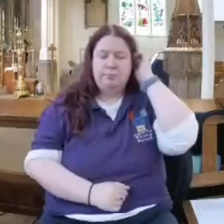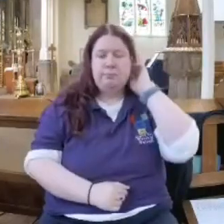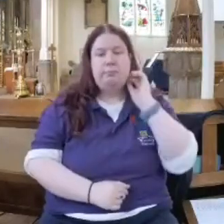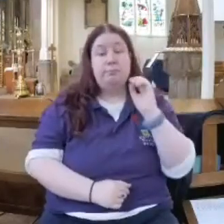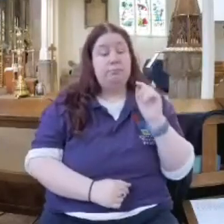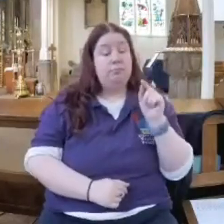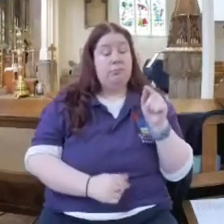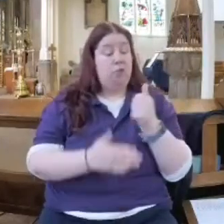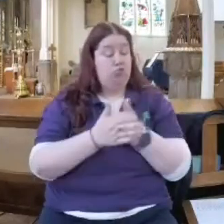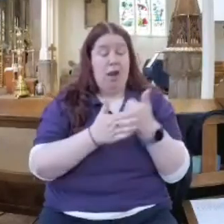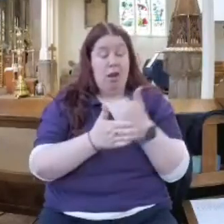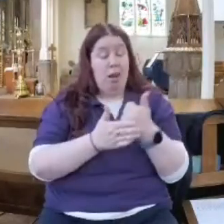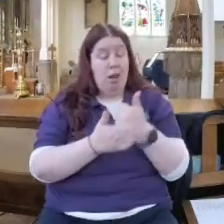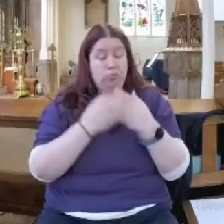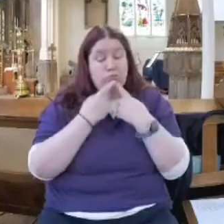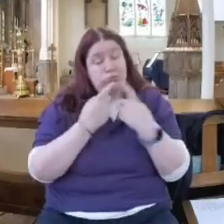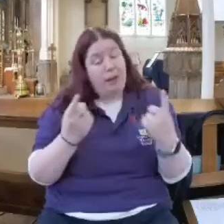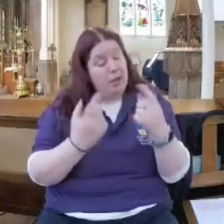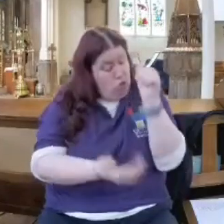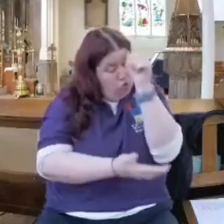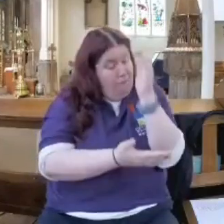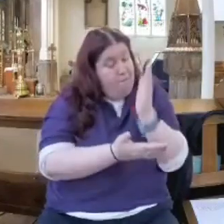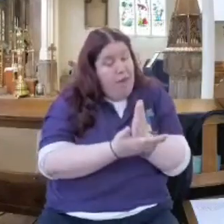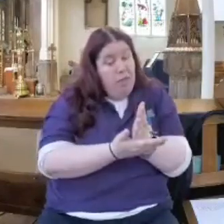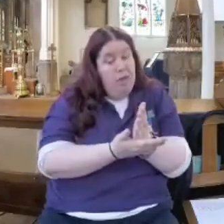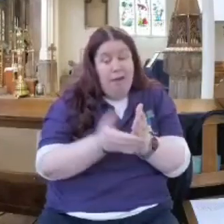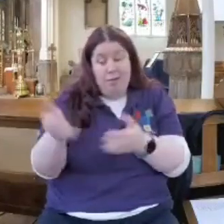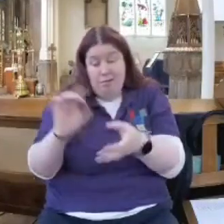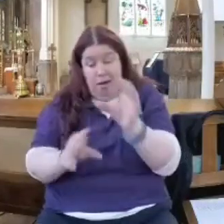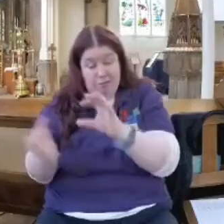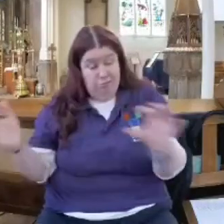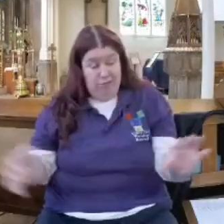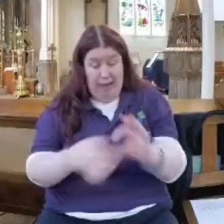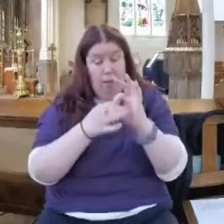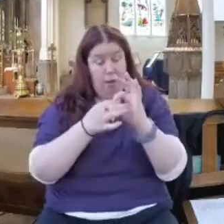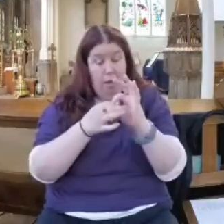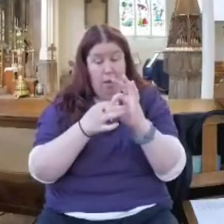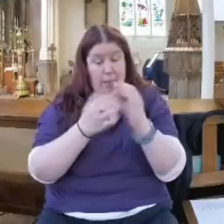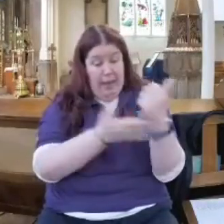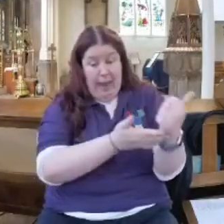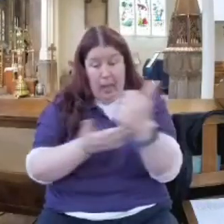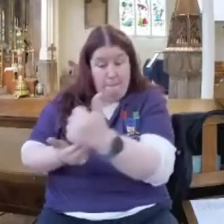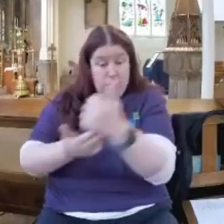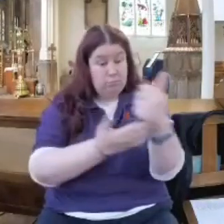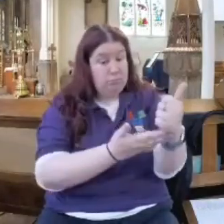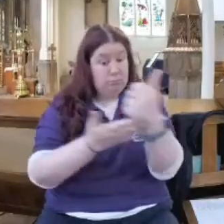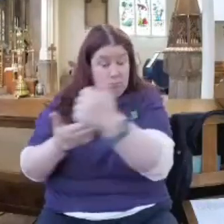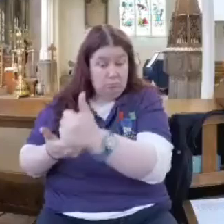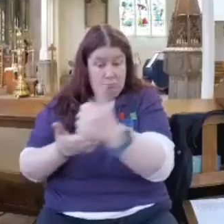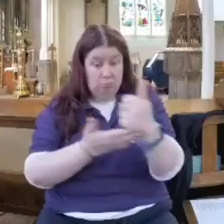He speaks regularly about how Christian faith and science inform each other. They help each other.